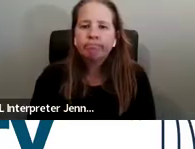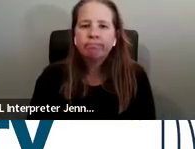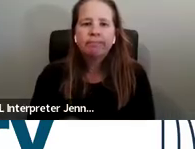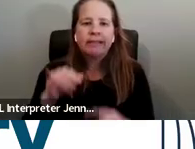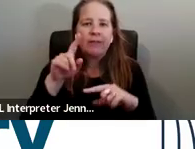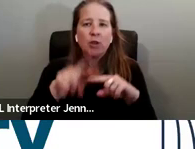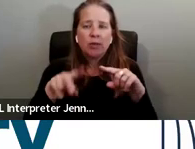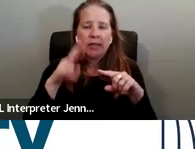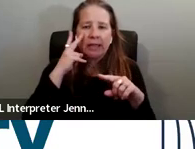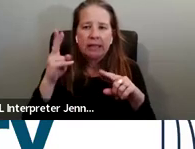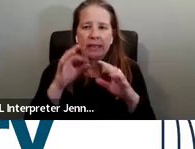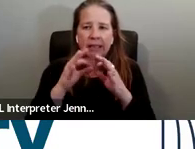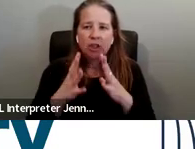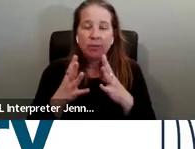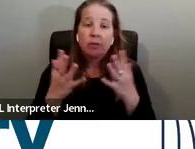able to see it,